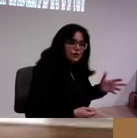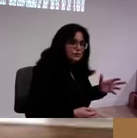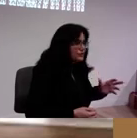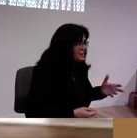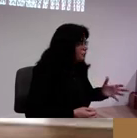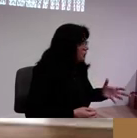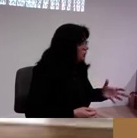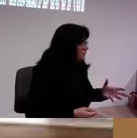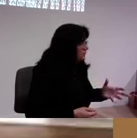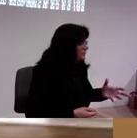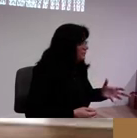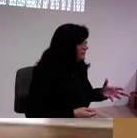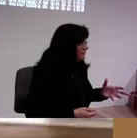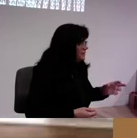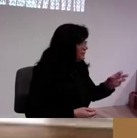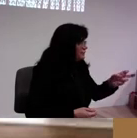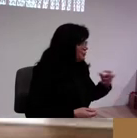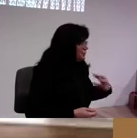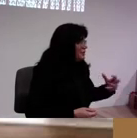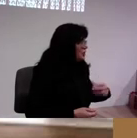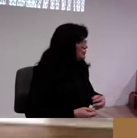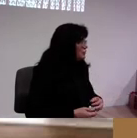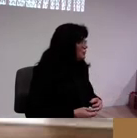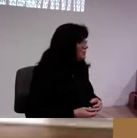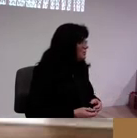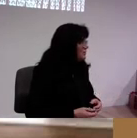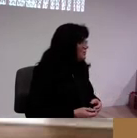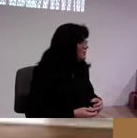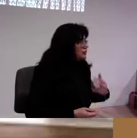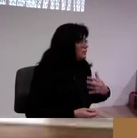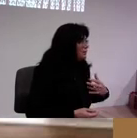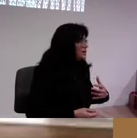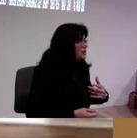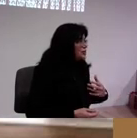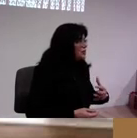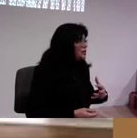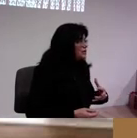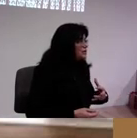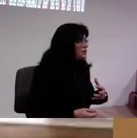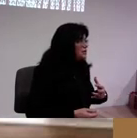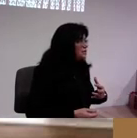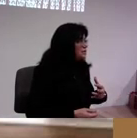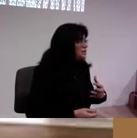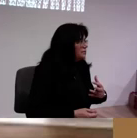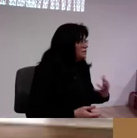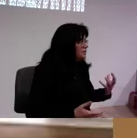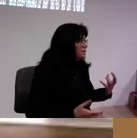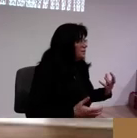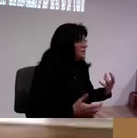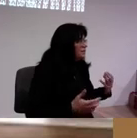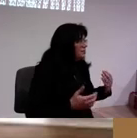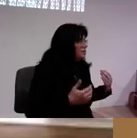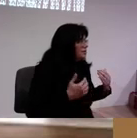And I don't see a problem in doing that code switching. That's not me being inauthentic. That's